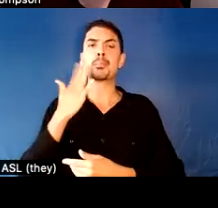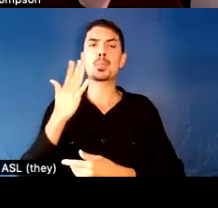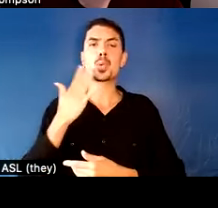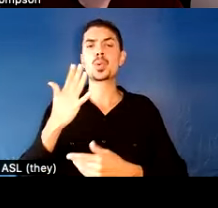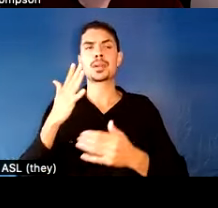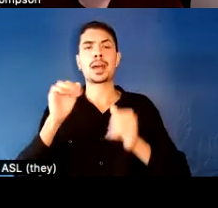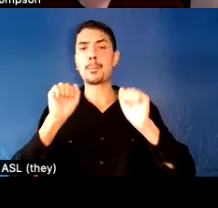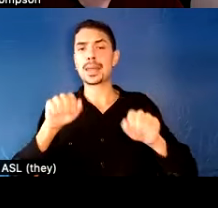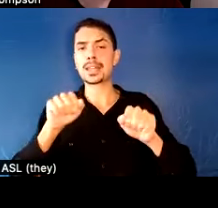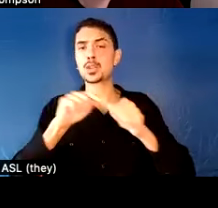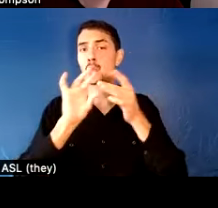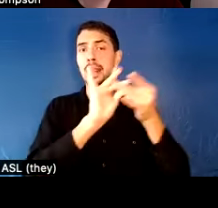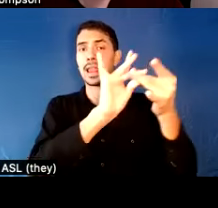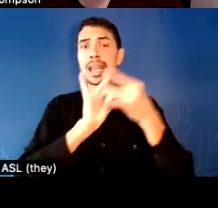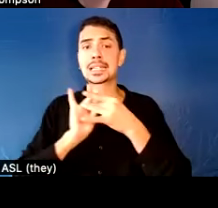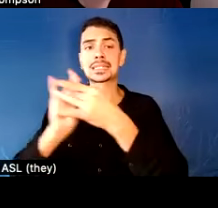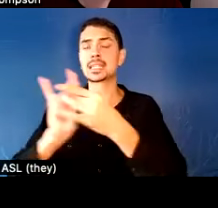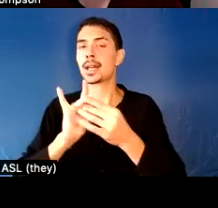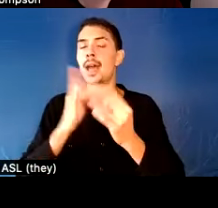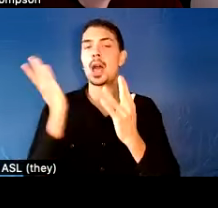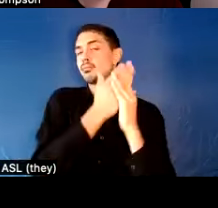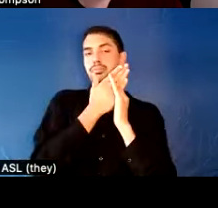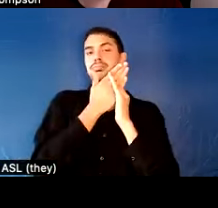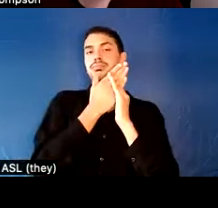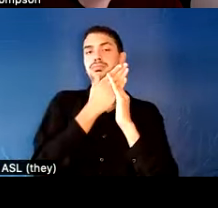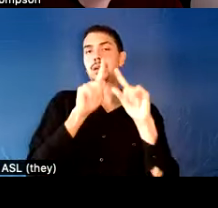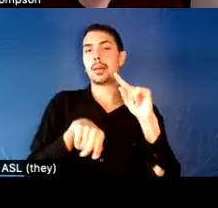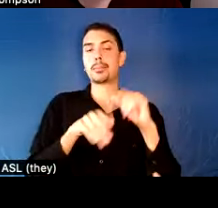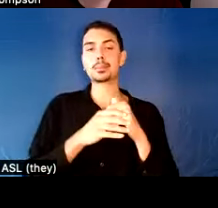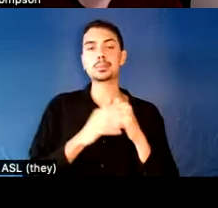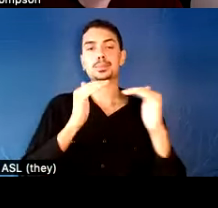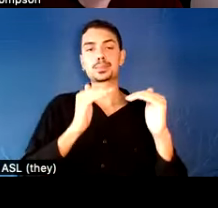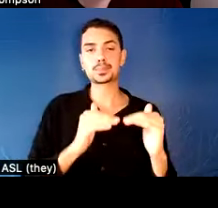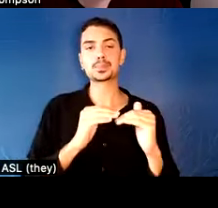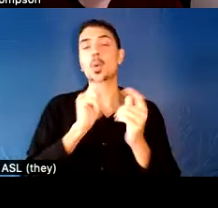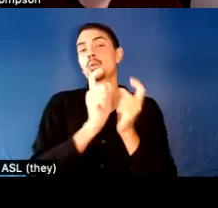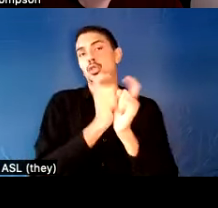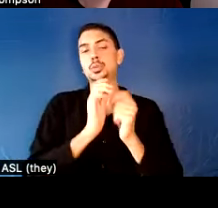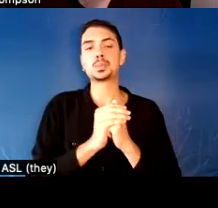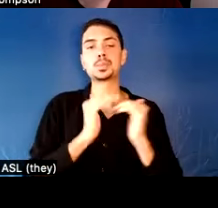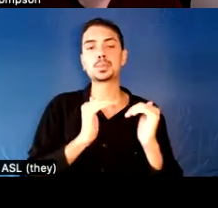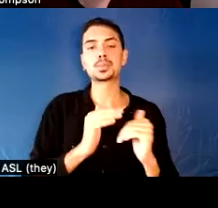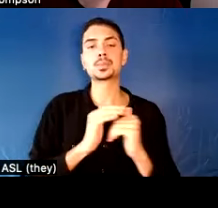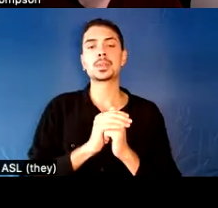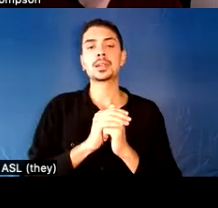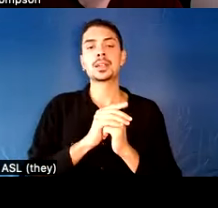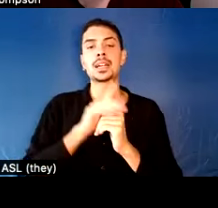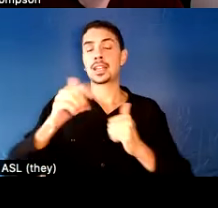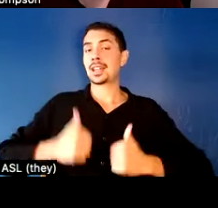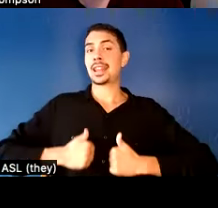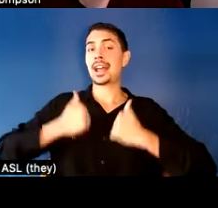Also results and can result in a diminished capacity for coping with ordinary demands of life.